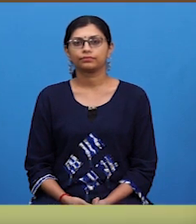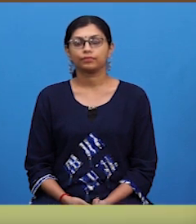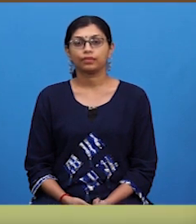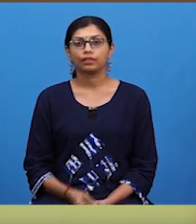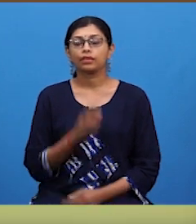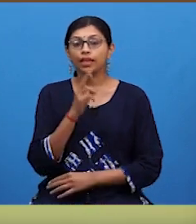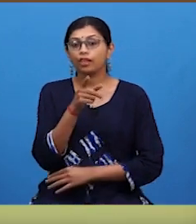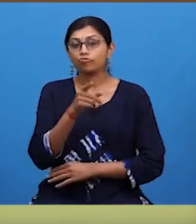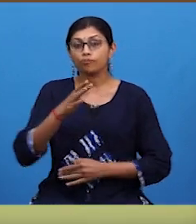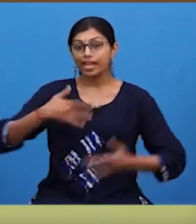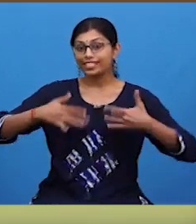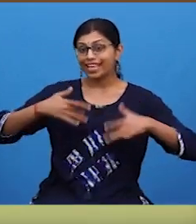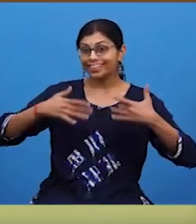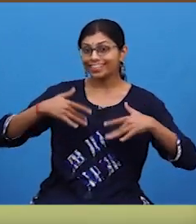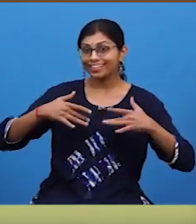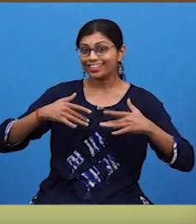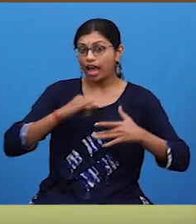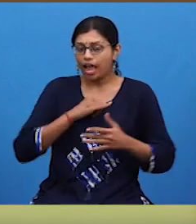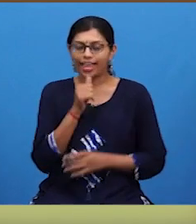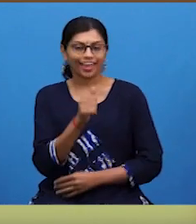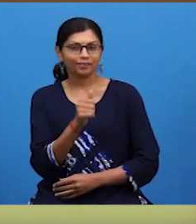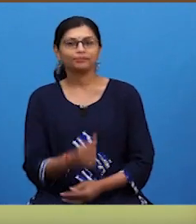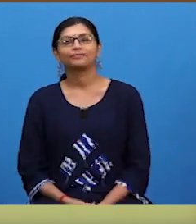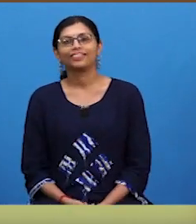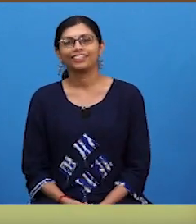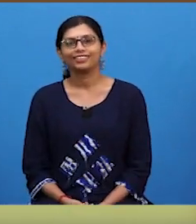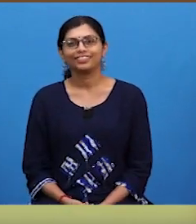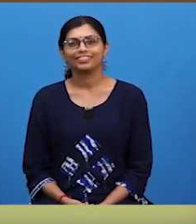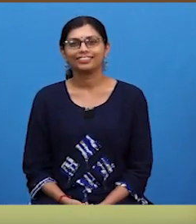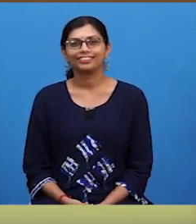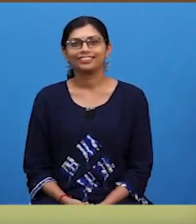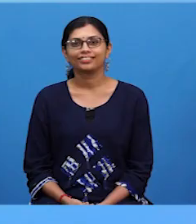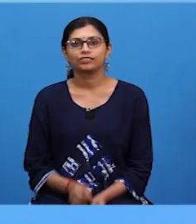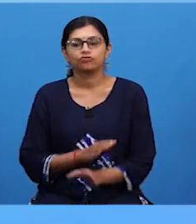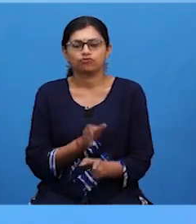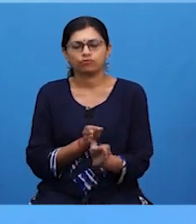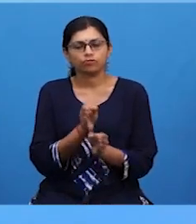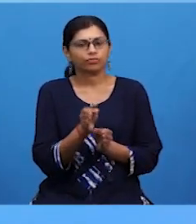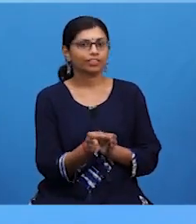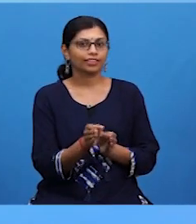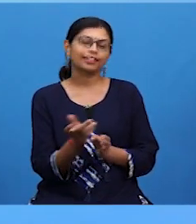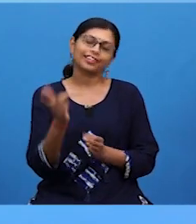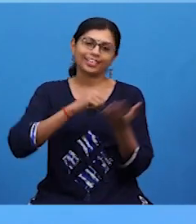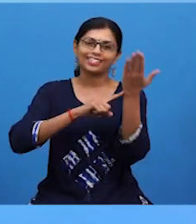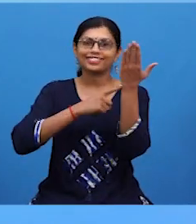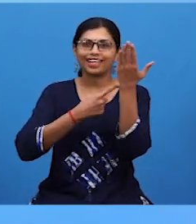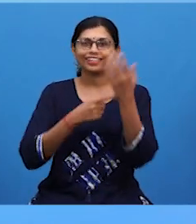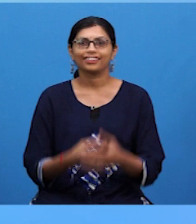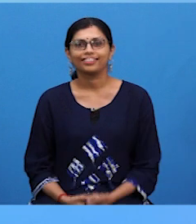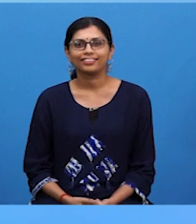Are you excited? I know I am. So, without further ado, let's get our lesson